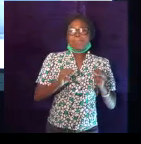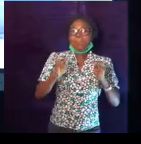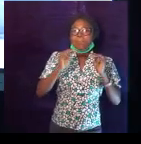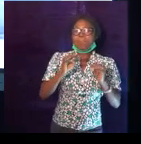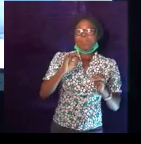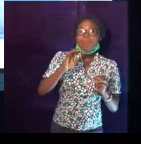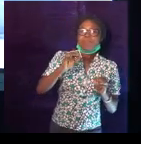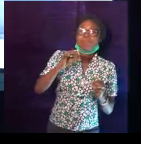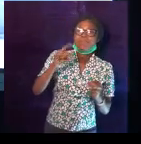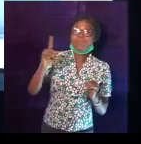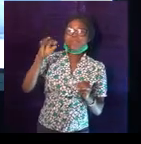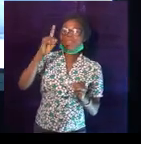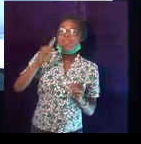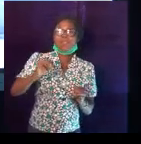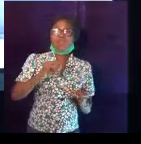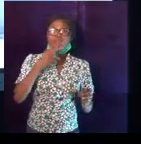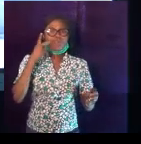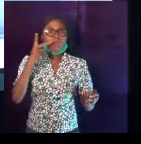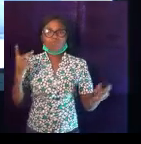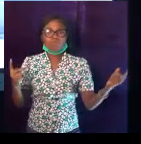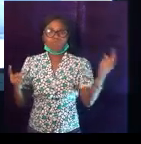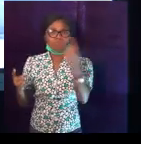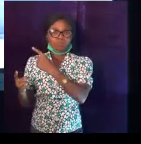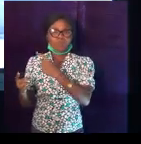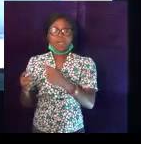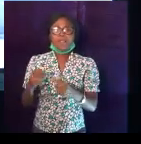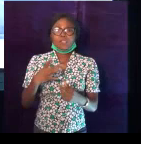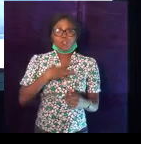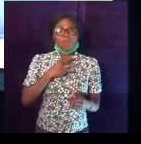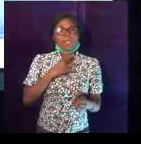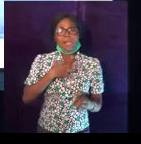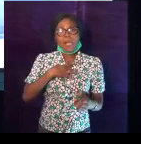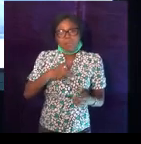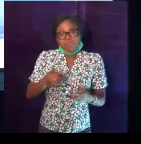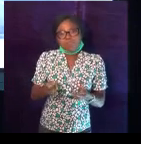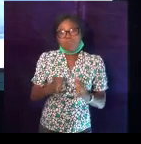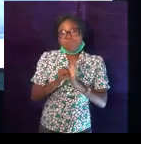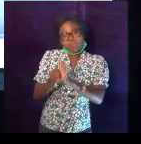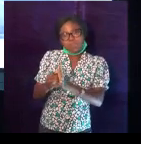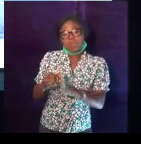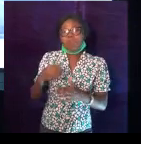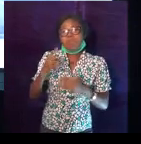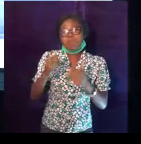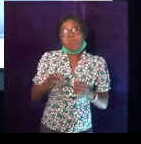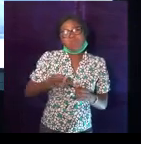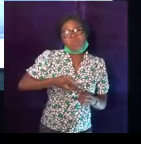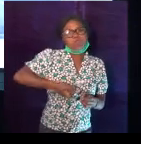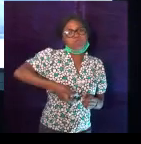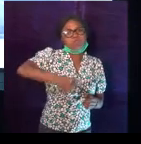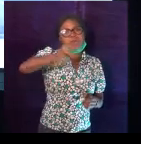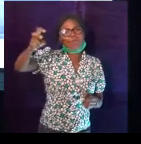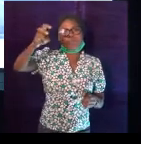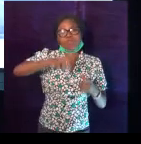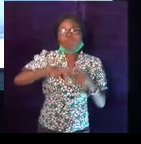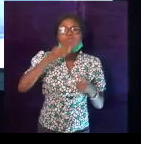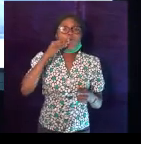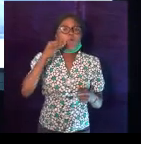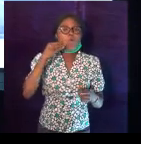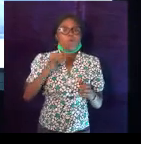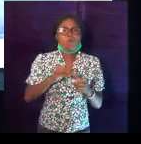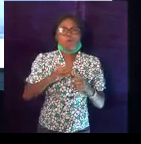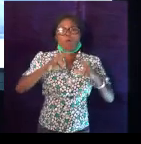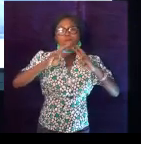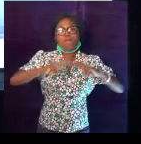Now, I'm sure that a lot of you have seen something like this along the roads when you travel to school or you travel to your hometowns. You